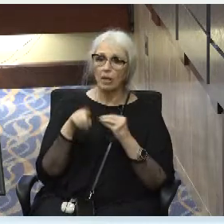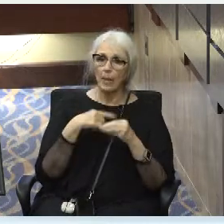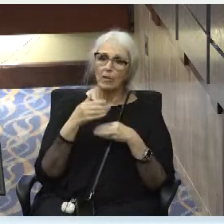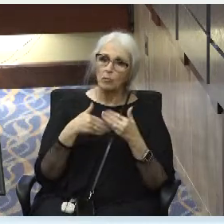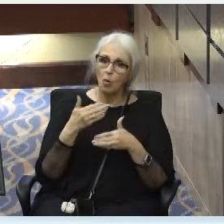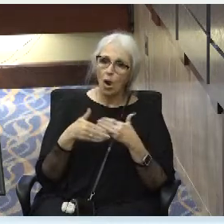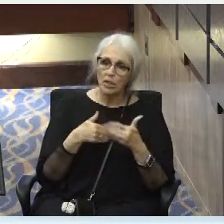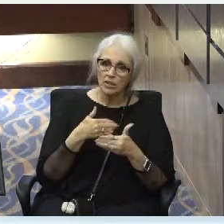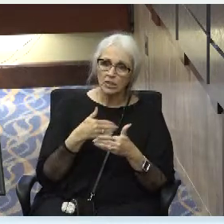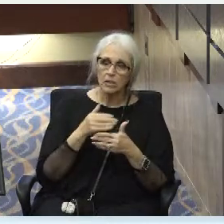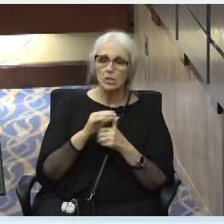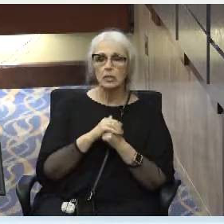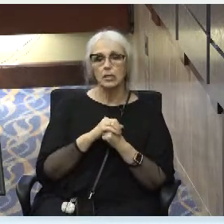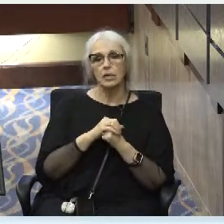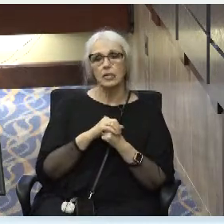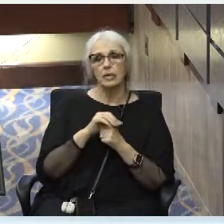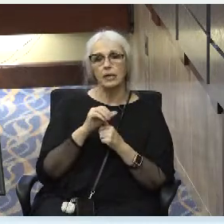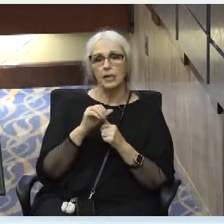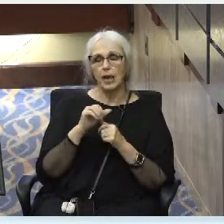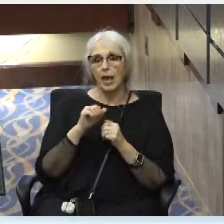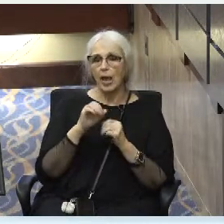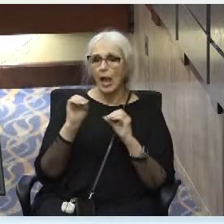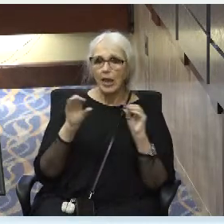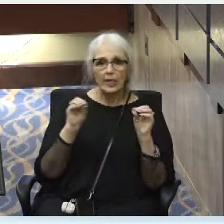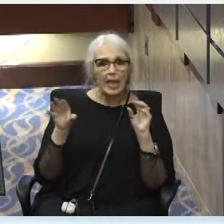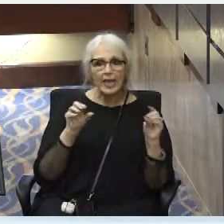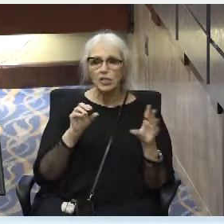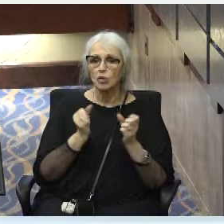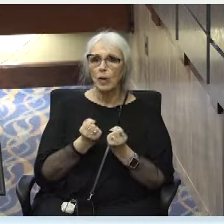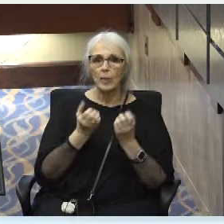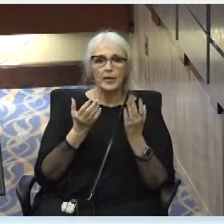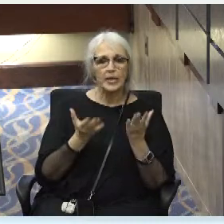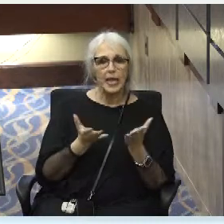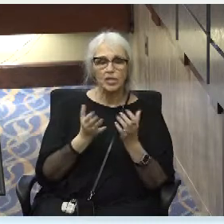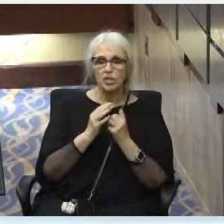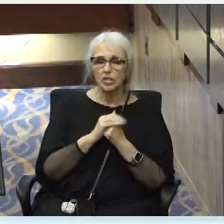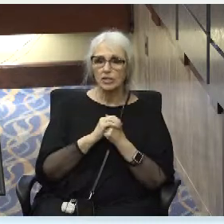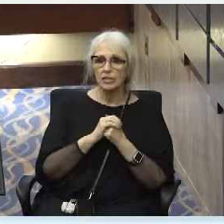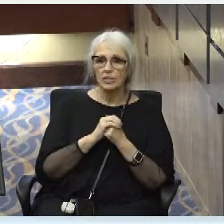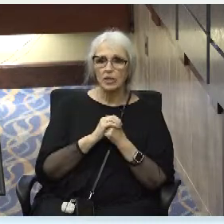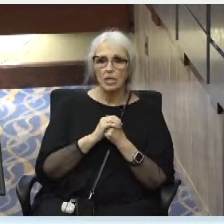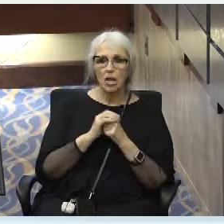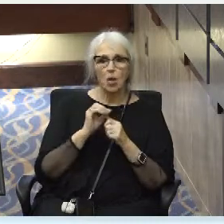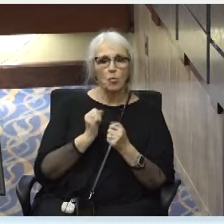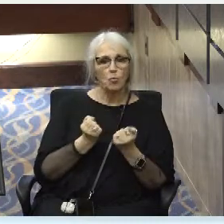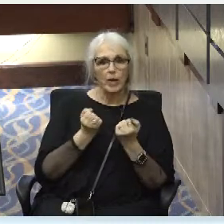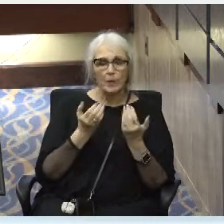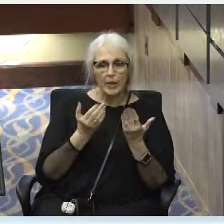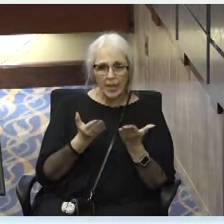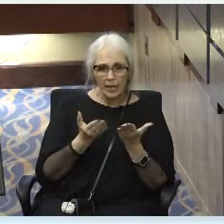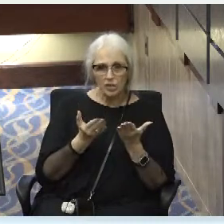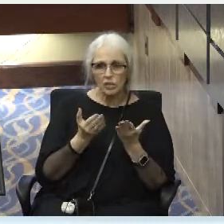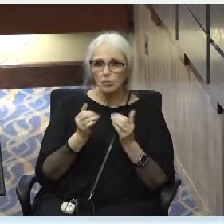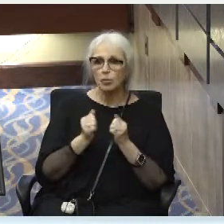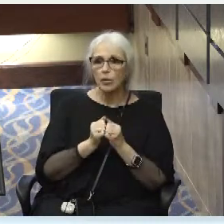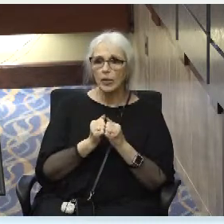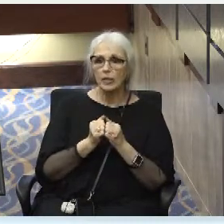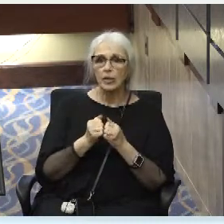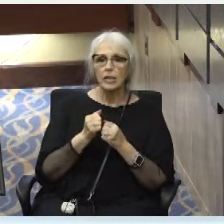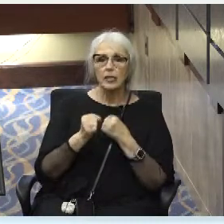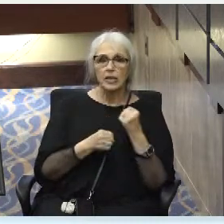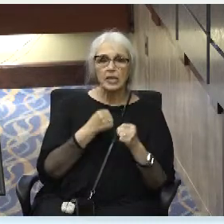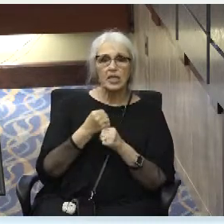process, the CDBG allocations and recommendations, along with the home allocations and recommendations, along with previous